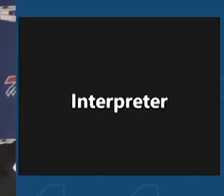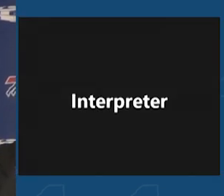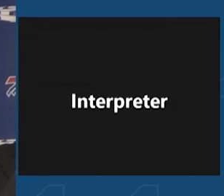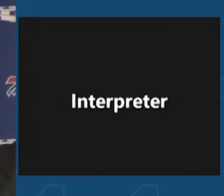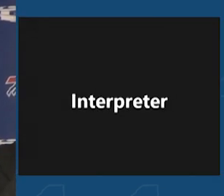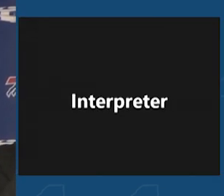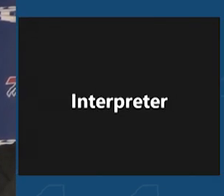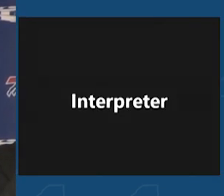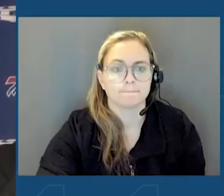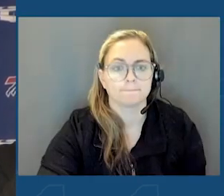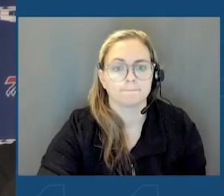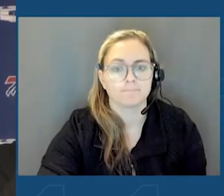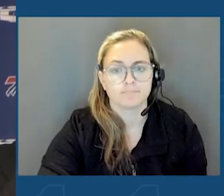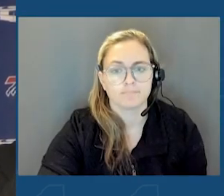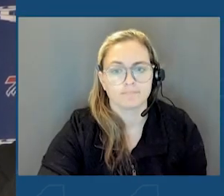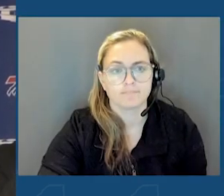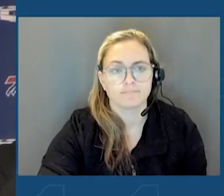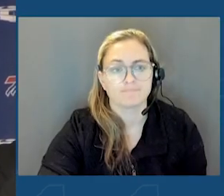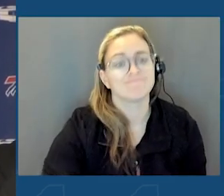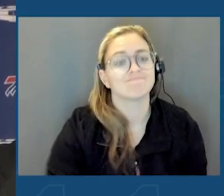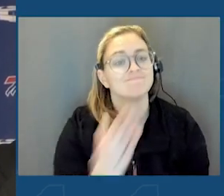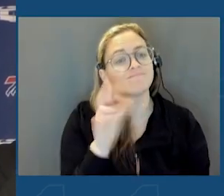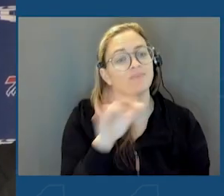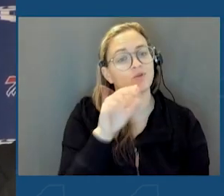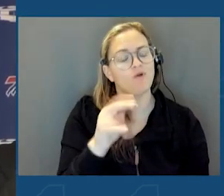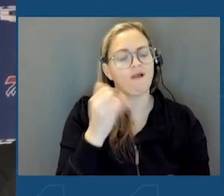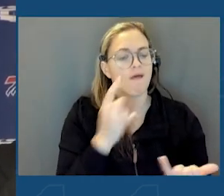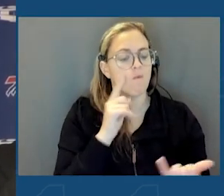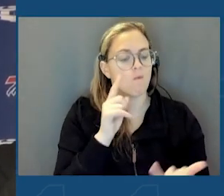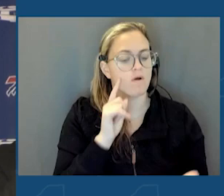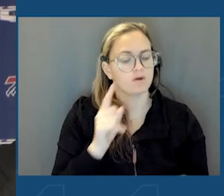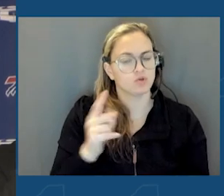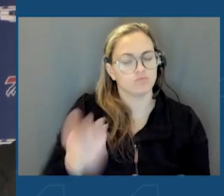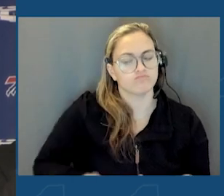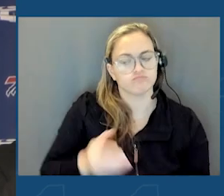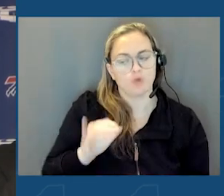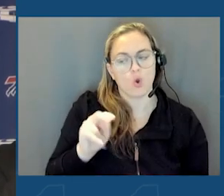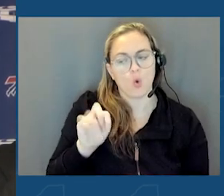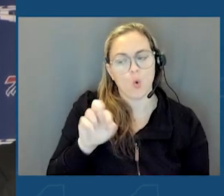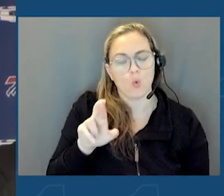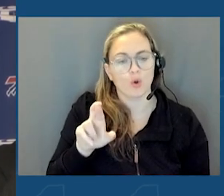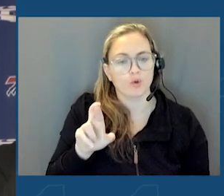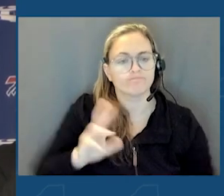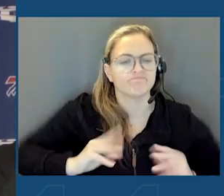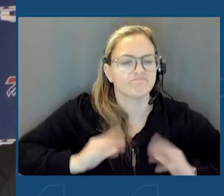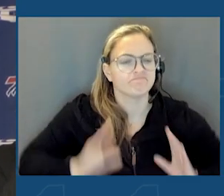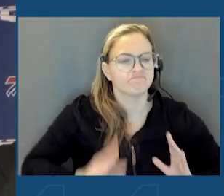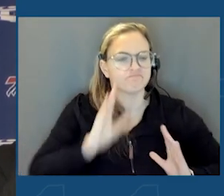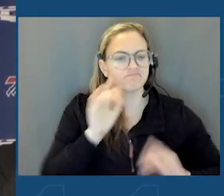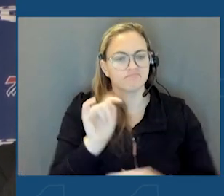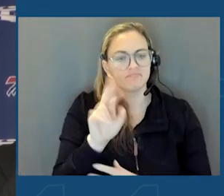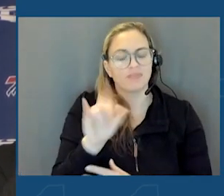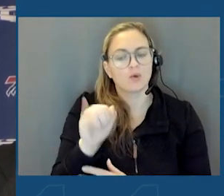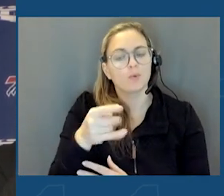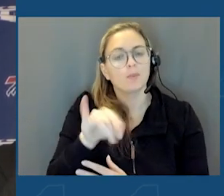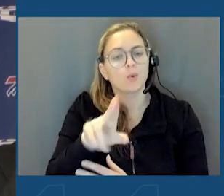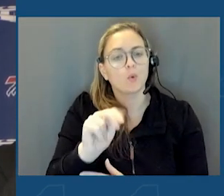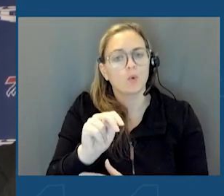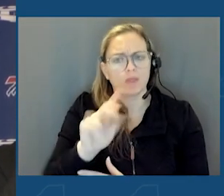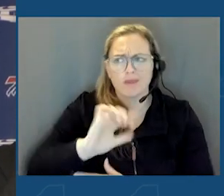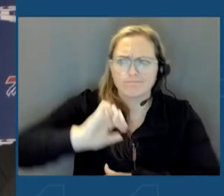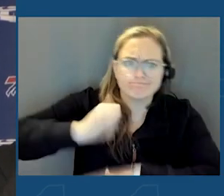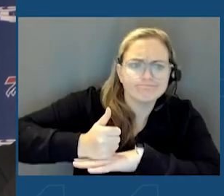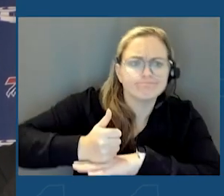Thank you, Ron. Now I'd like to bring up our owner, Terry Pegula. The Pegulas put down roots in Western New York